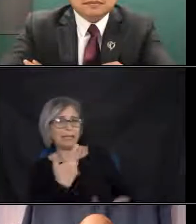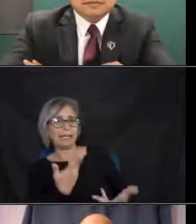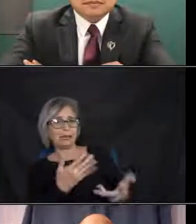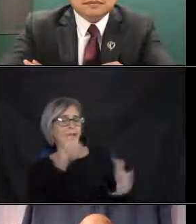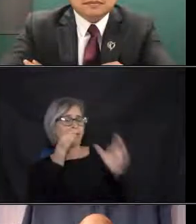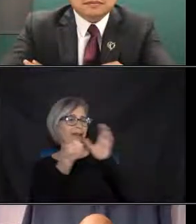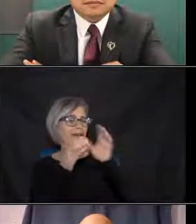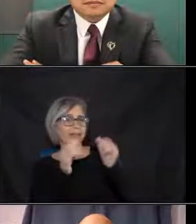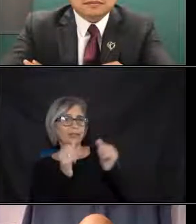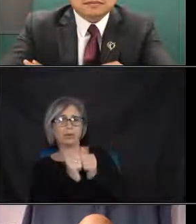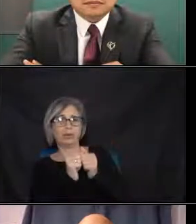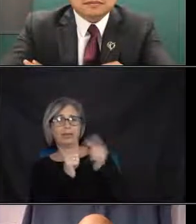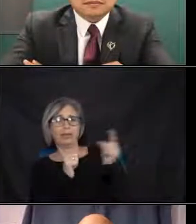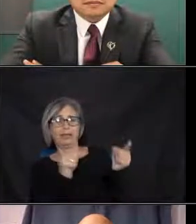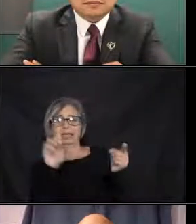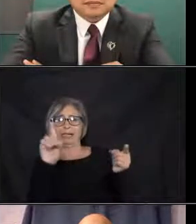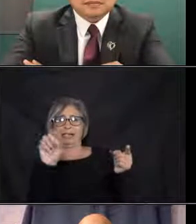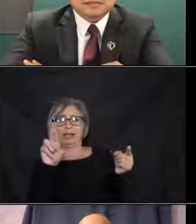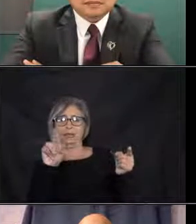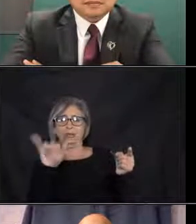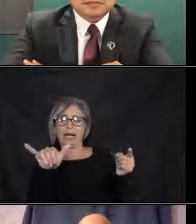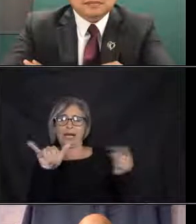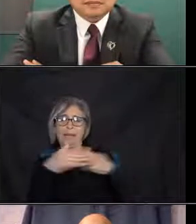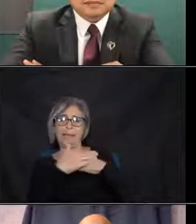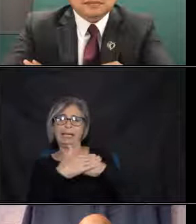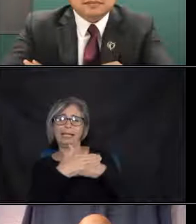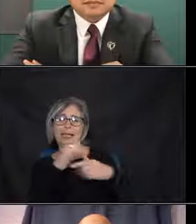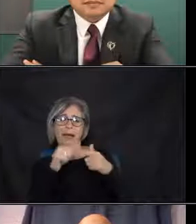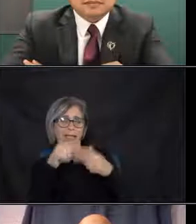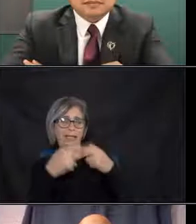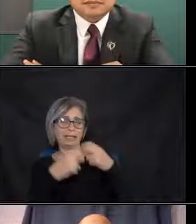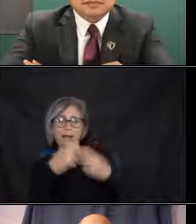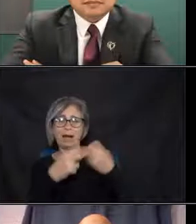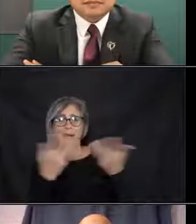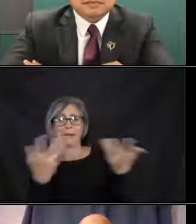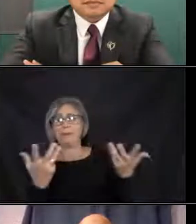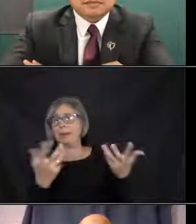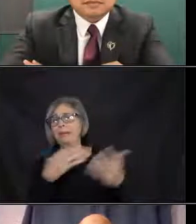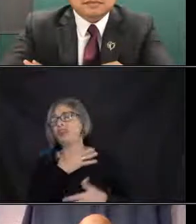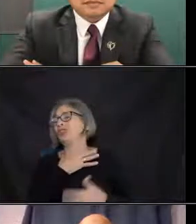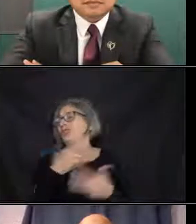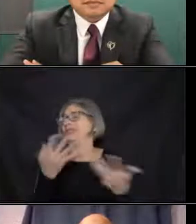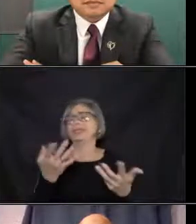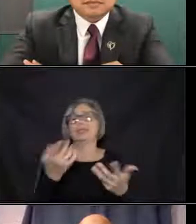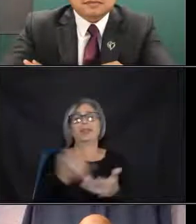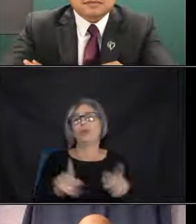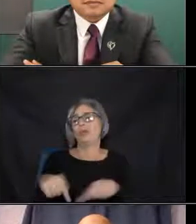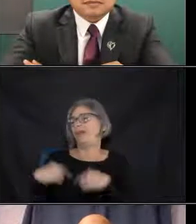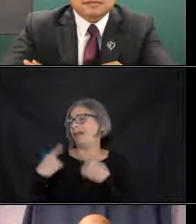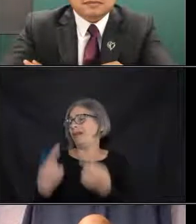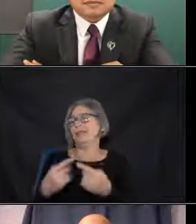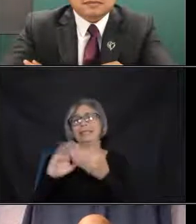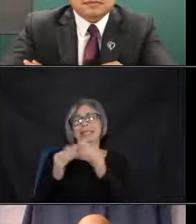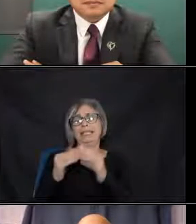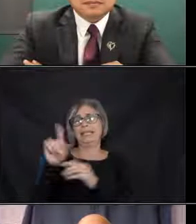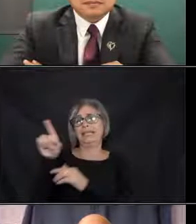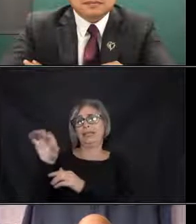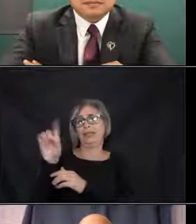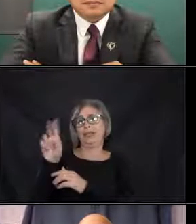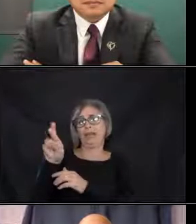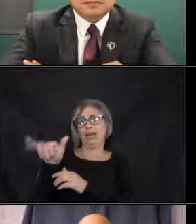conversation with Delray Beach about doing something with this. I would just like to know, what have the city and Delray Beach